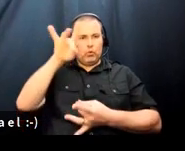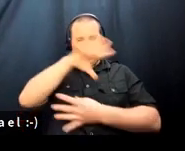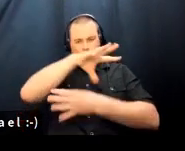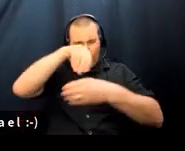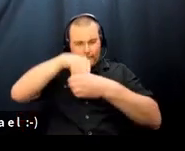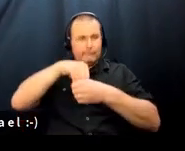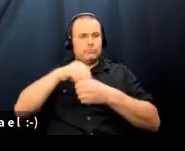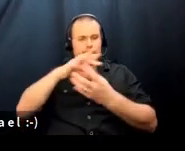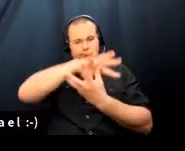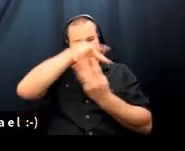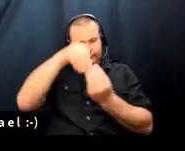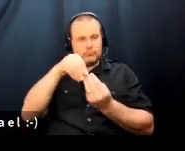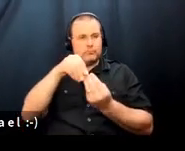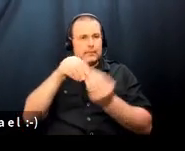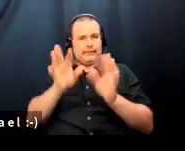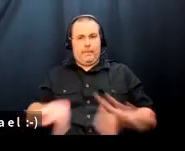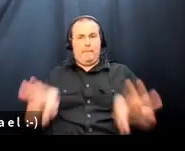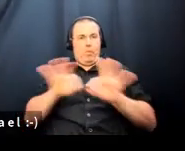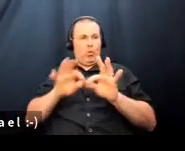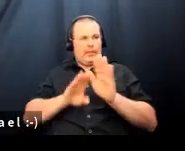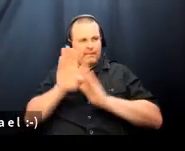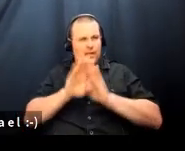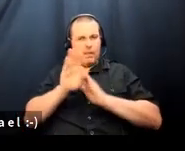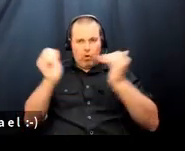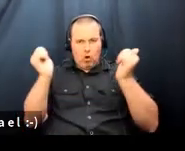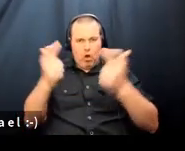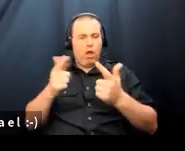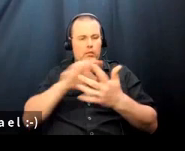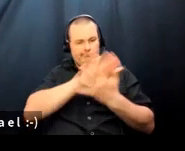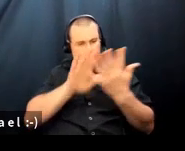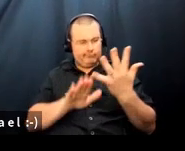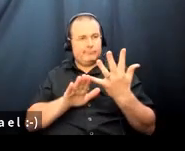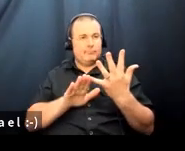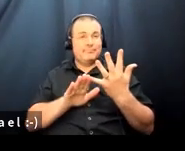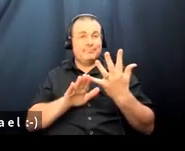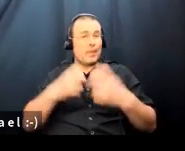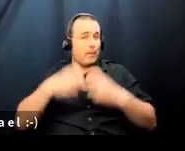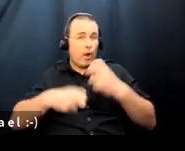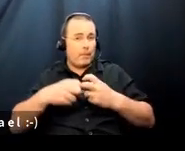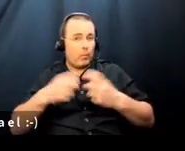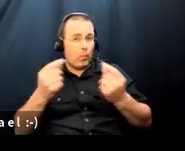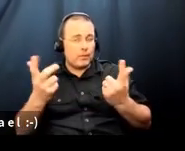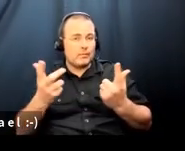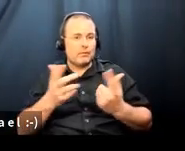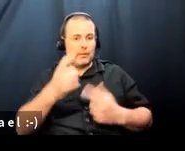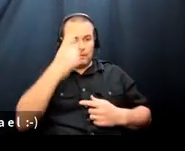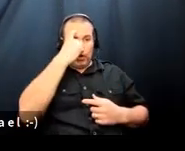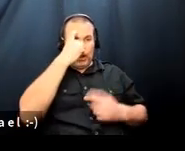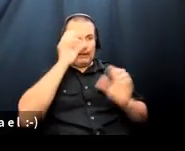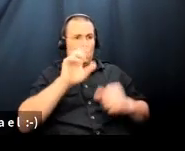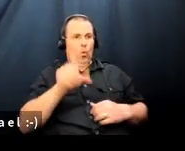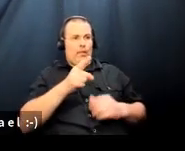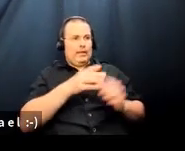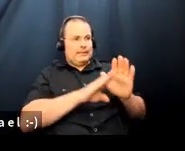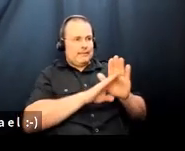Here's the problem. Your brain can only pay attention and develop in one area at a time.